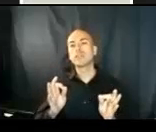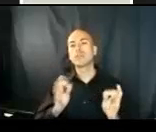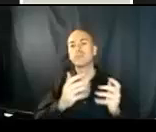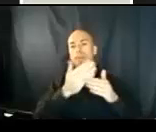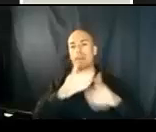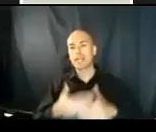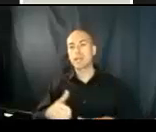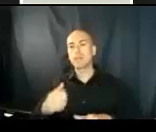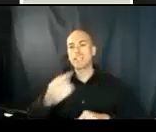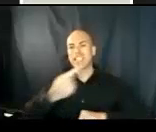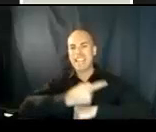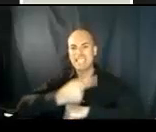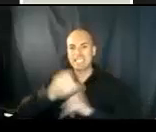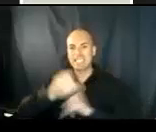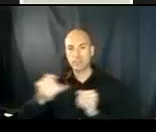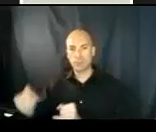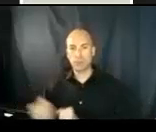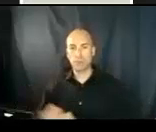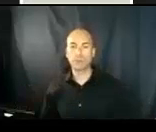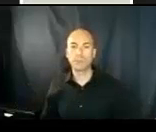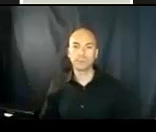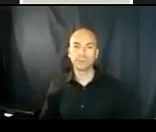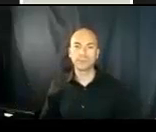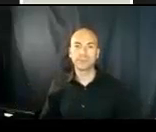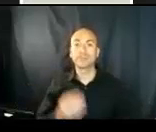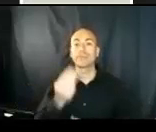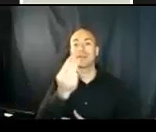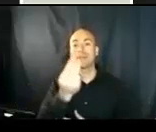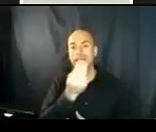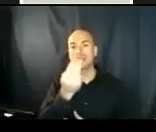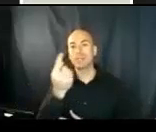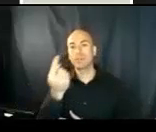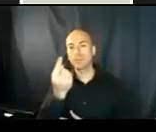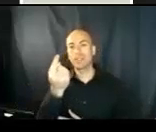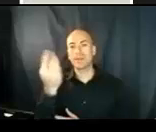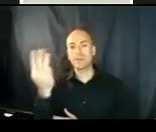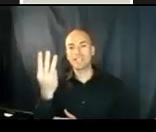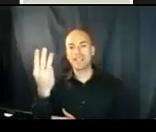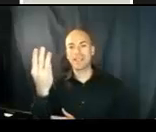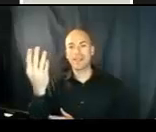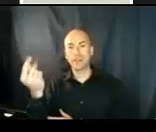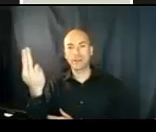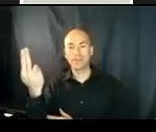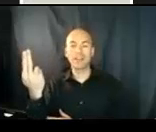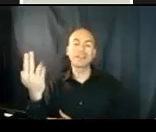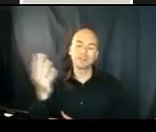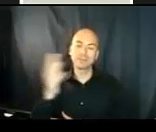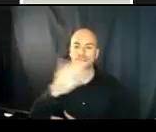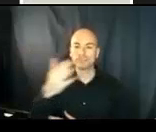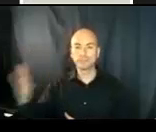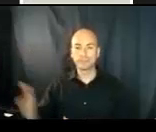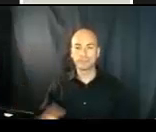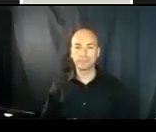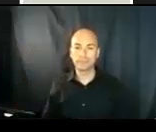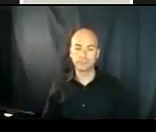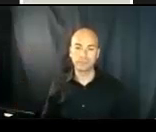very, it's specific on what's happening on Monday, what's happening on Tuesday, what's happening Wednesday, and